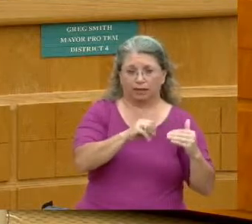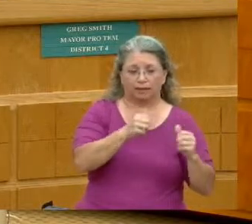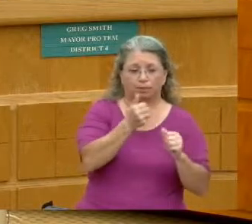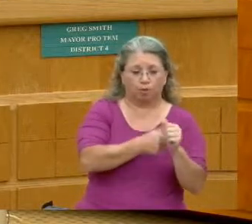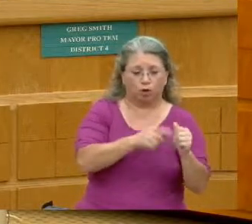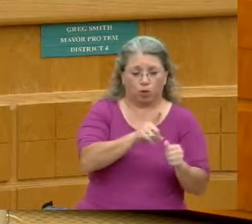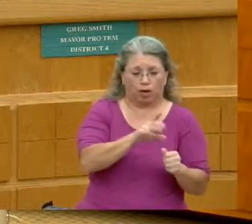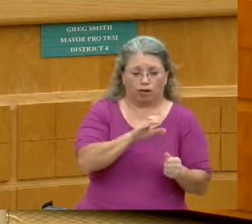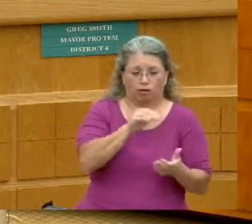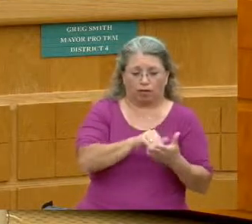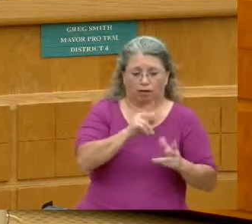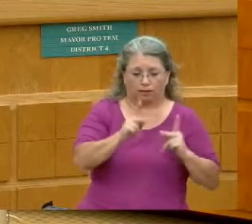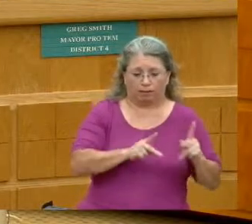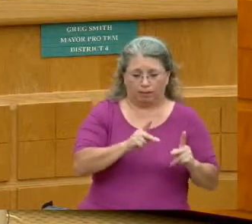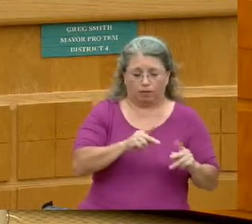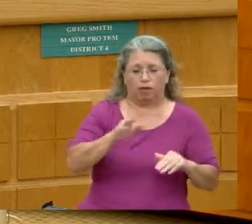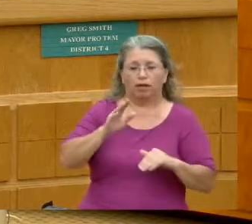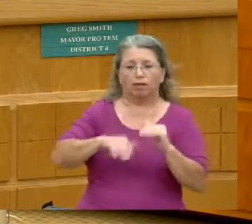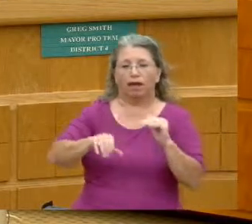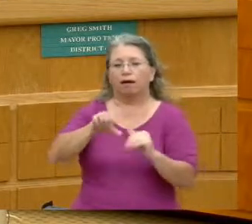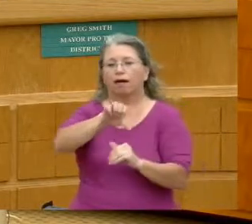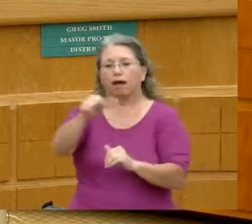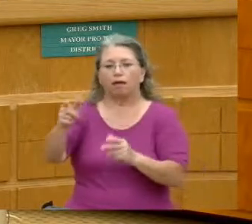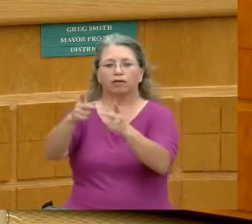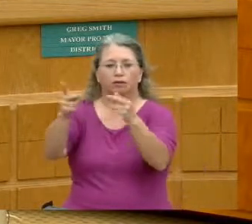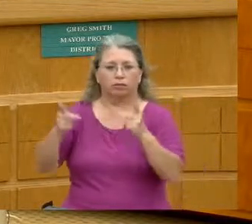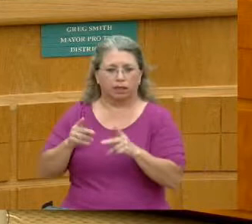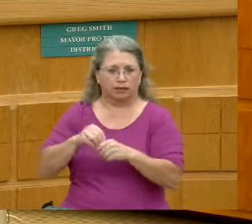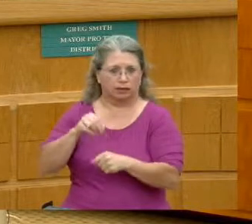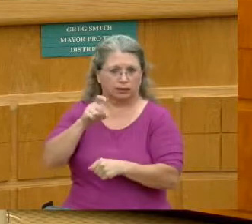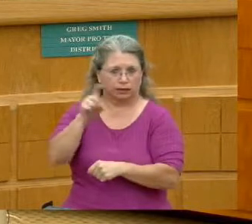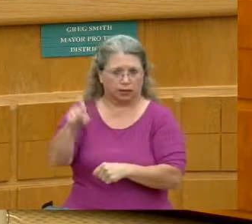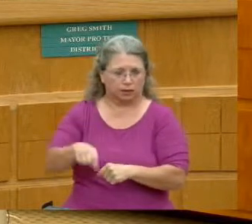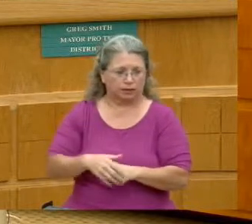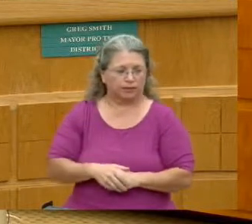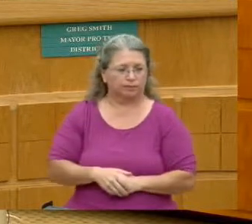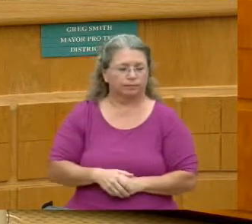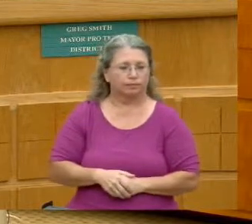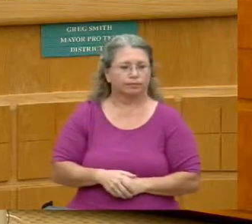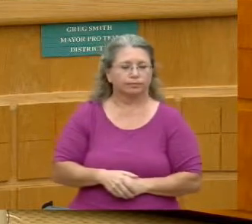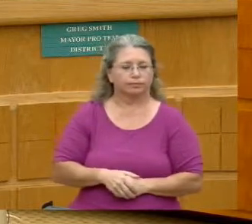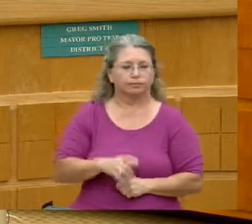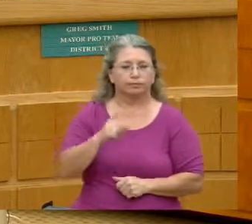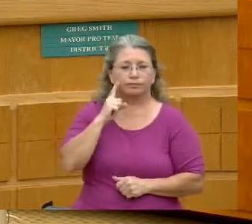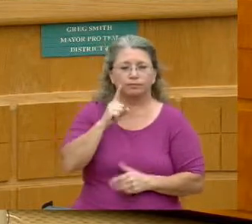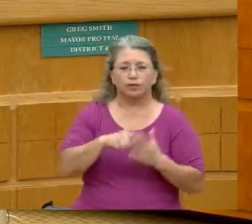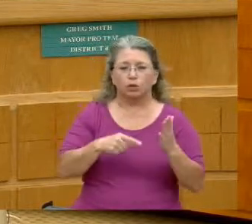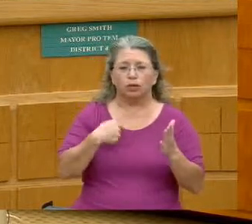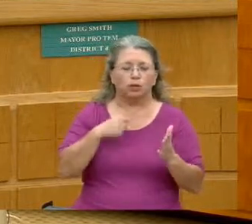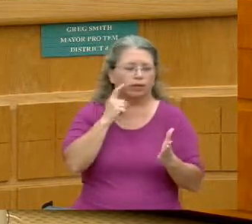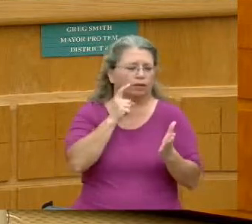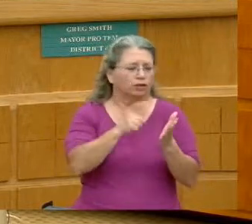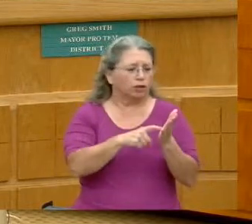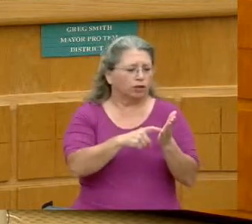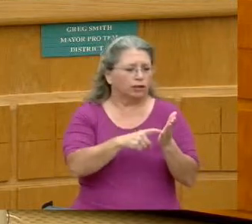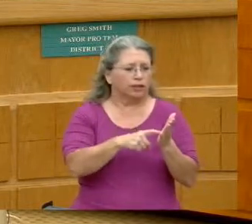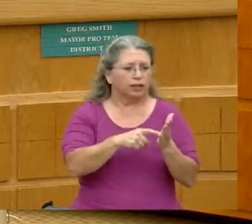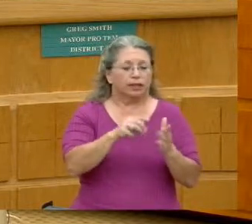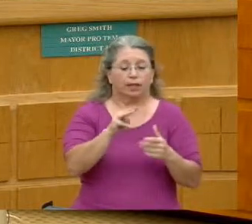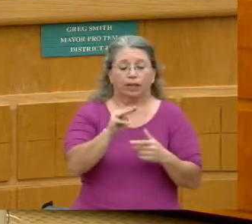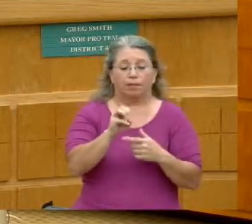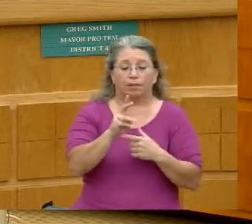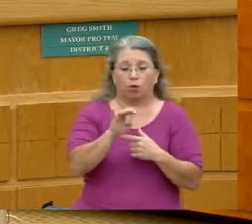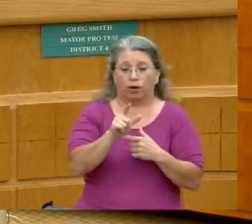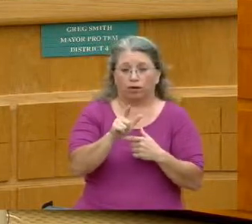now, than most other places in Texas. I think what we're seeing here is a combination of a Memorial Day bump combined with a